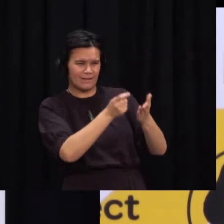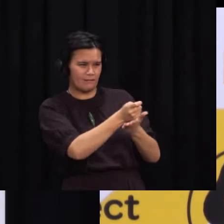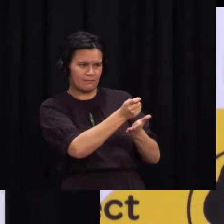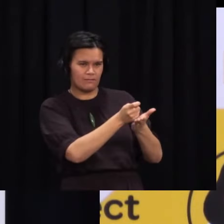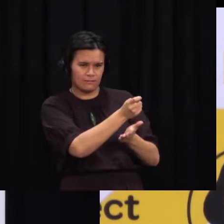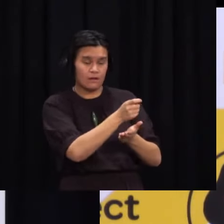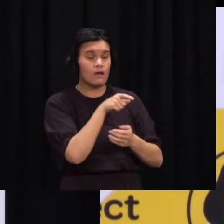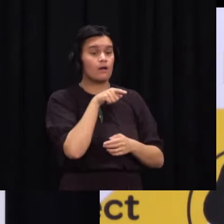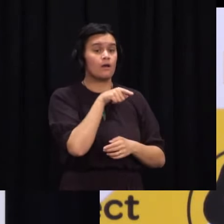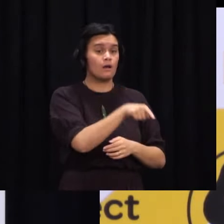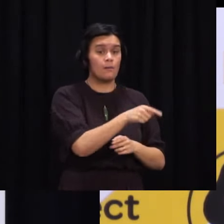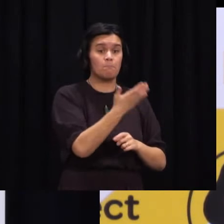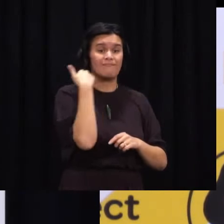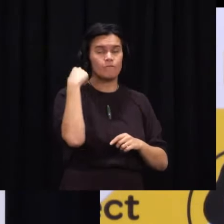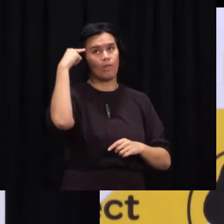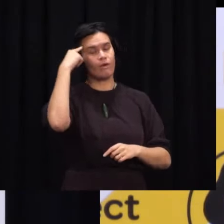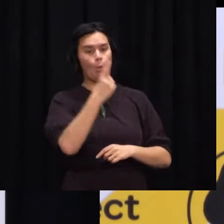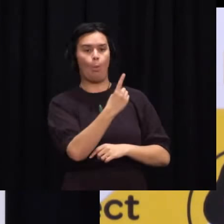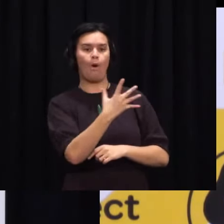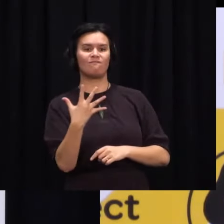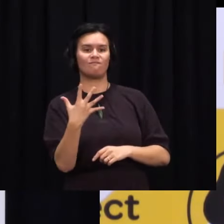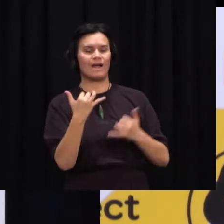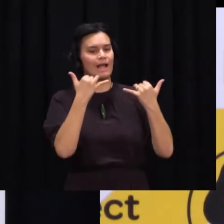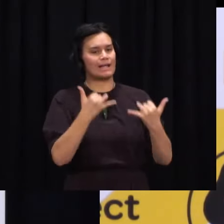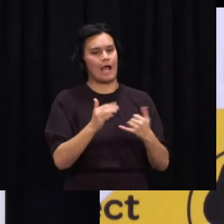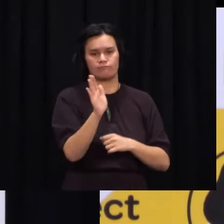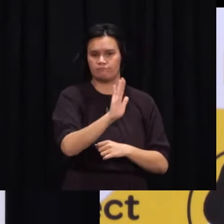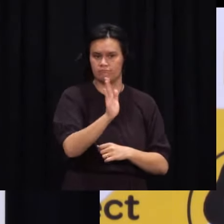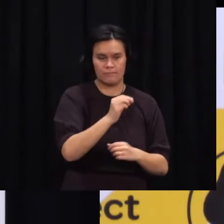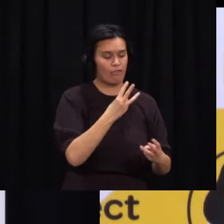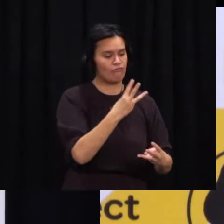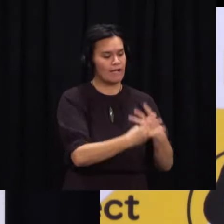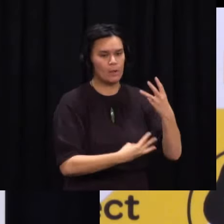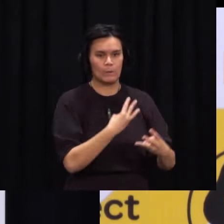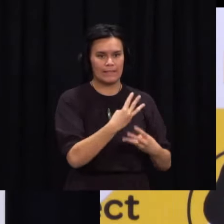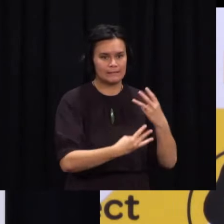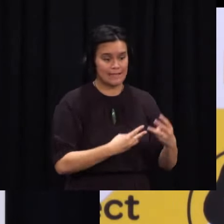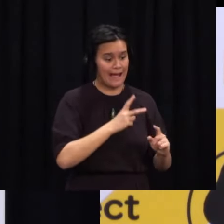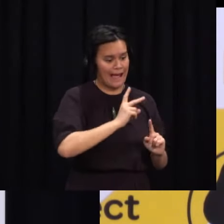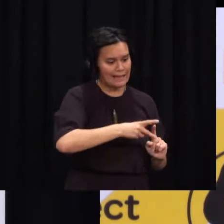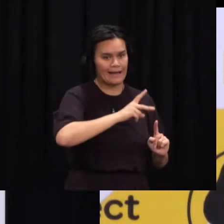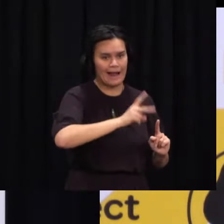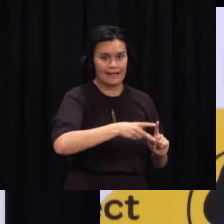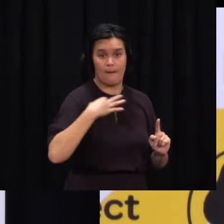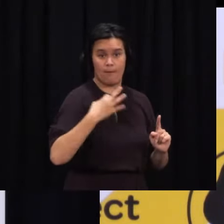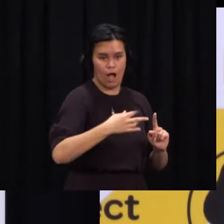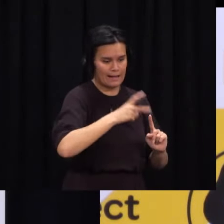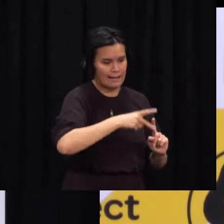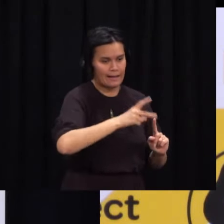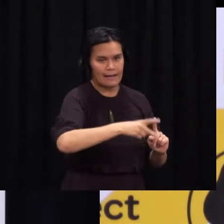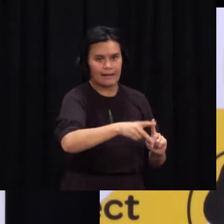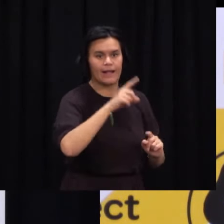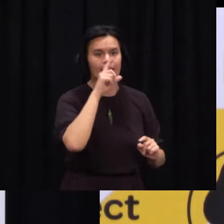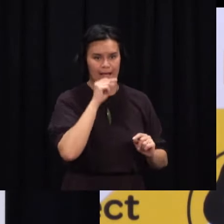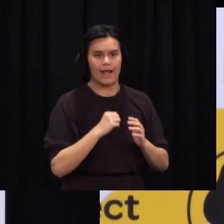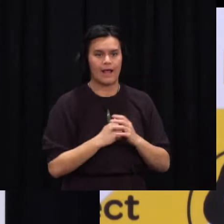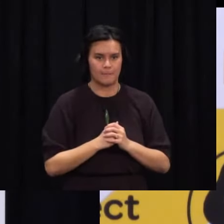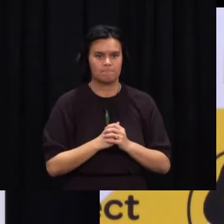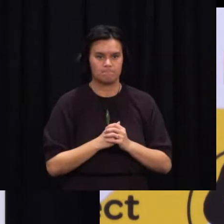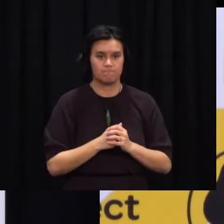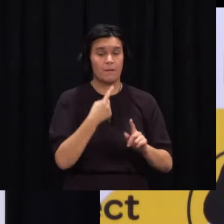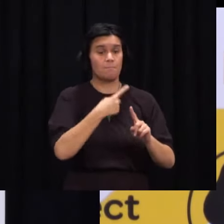down every 3 weeks. And of course, the wage subsidy continues to be available for those who are affected by some part of the country being